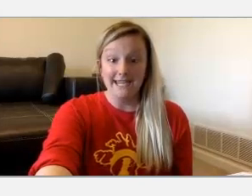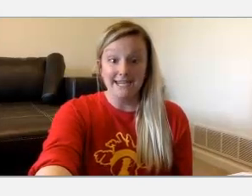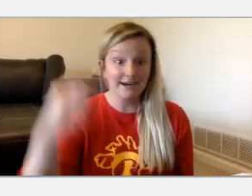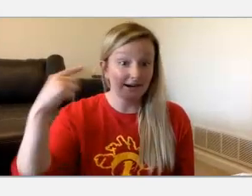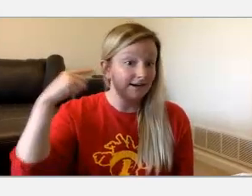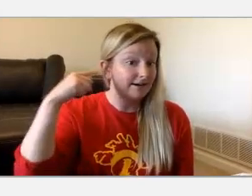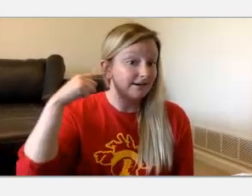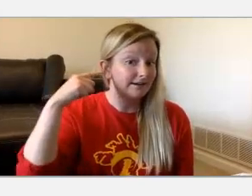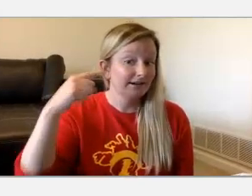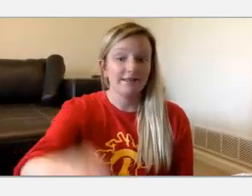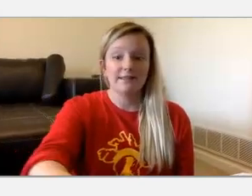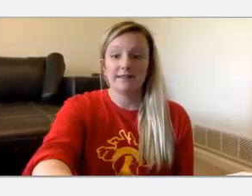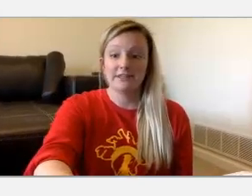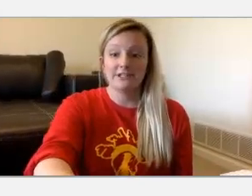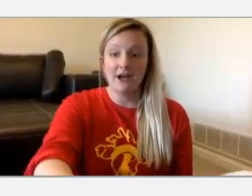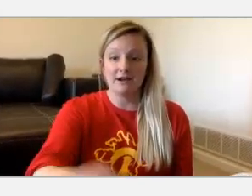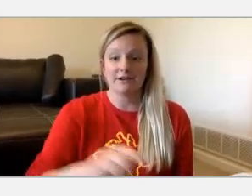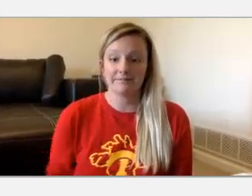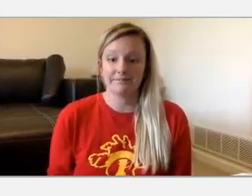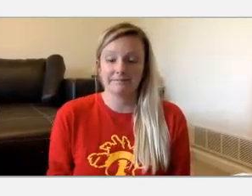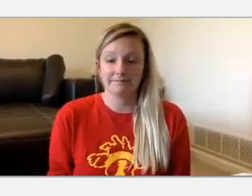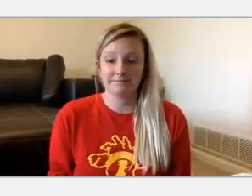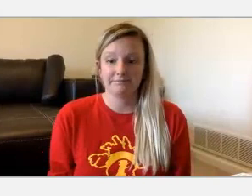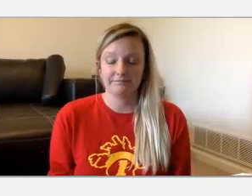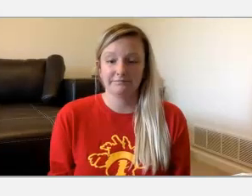I hear the dog.